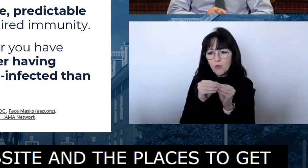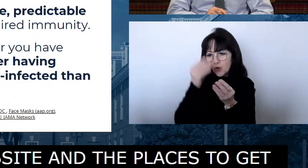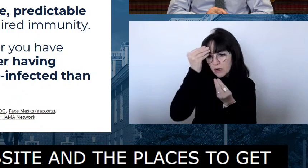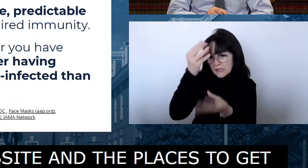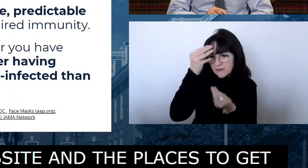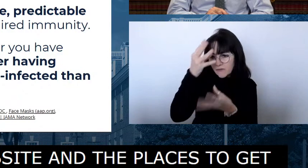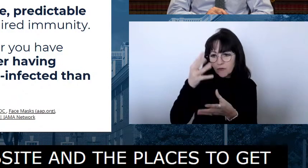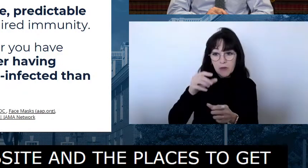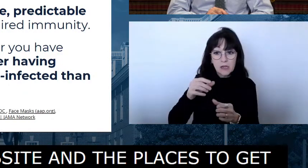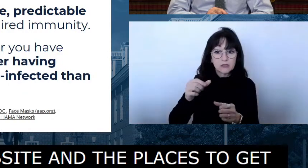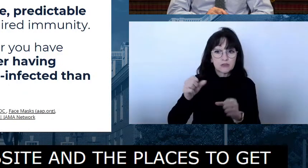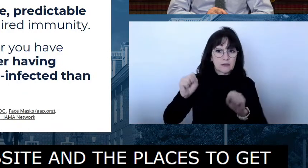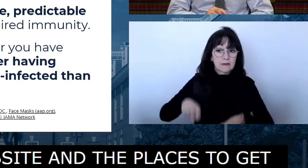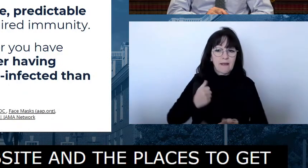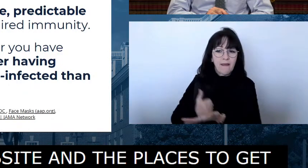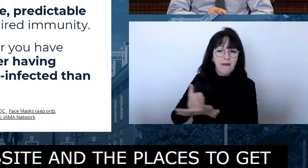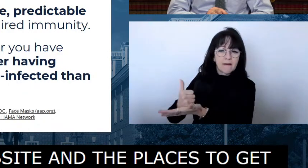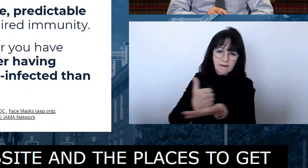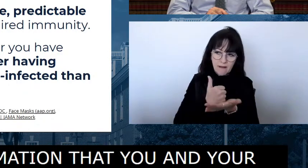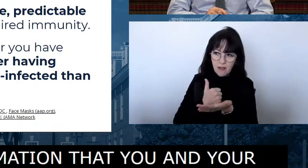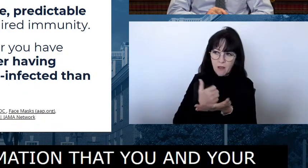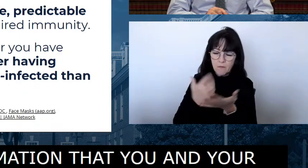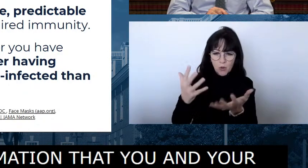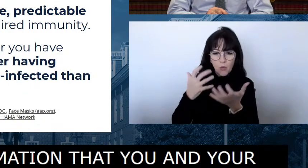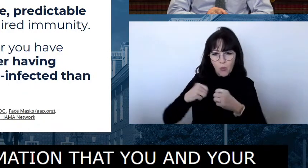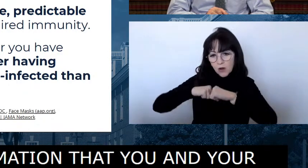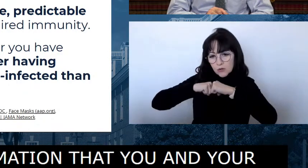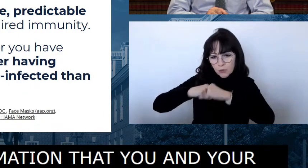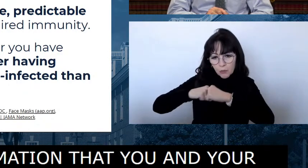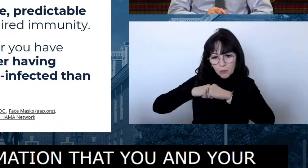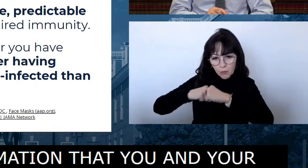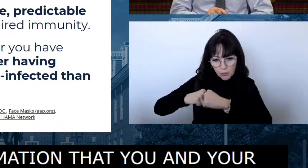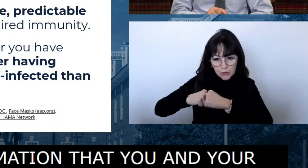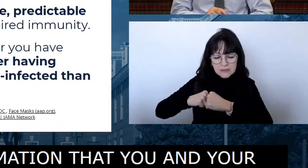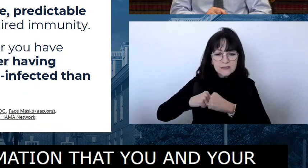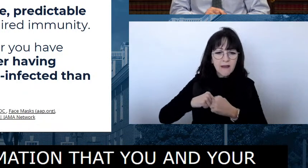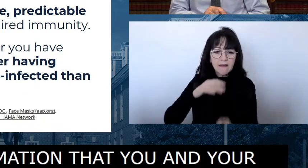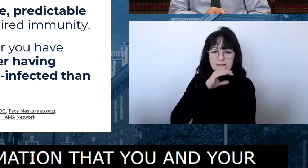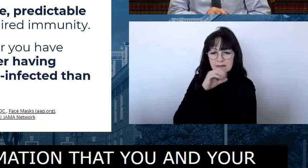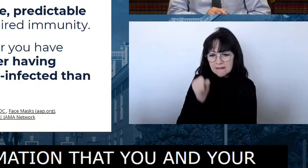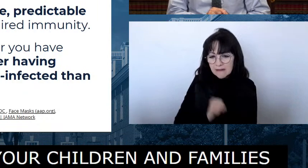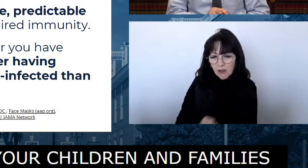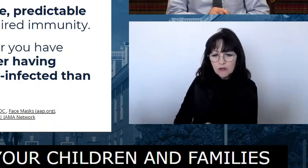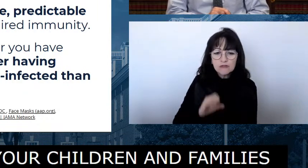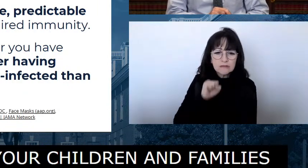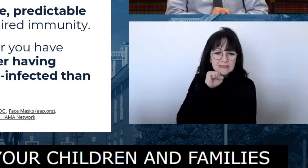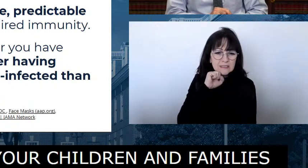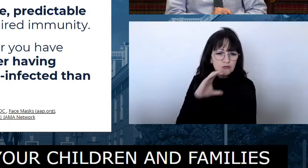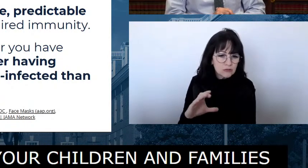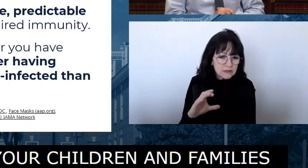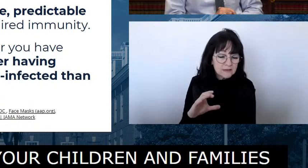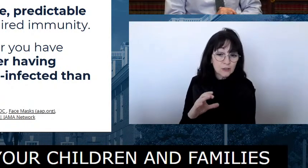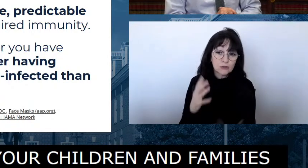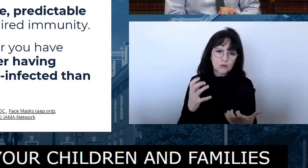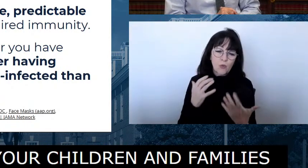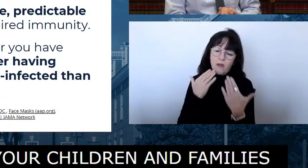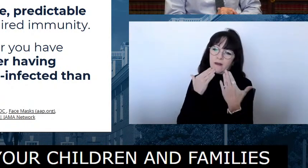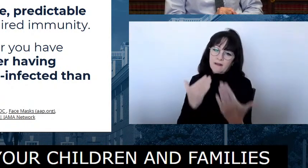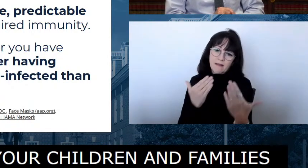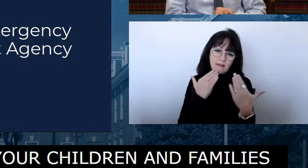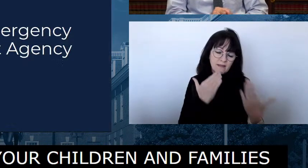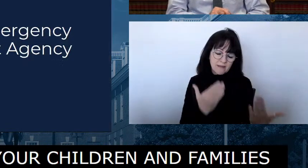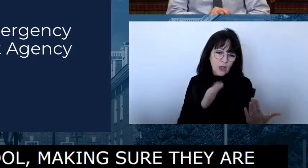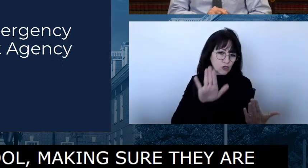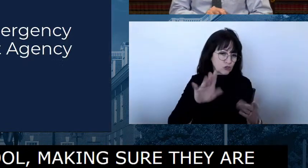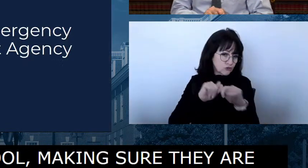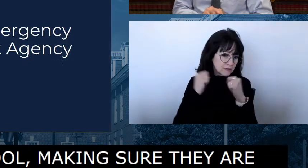school, make sure they protect our elderly senior citizens. So thanks for the help of your team.